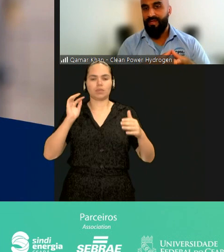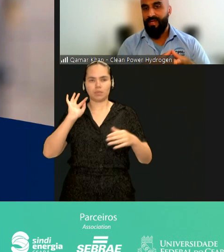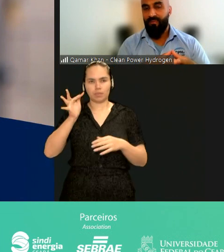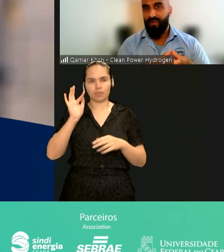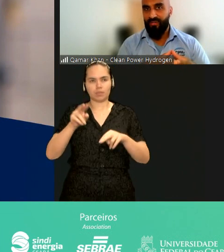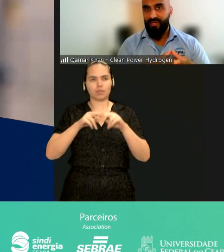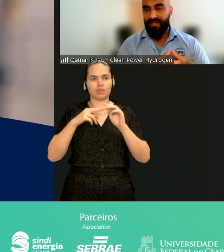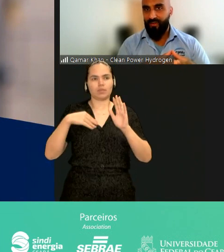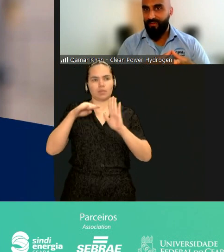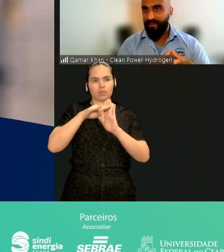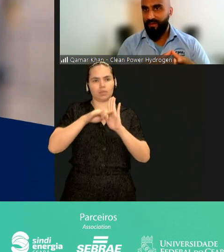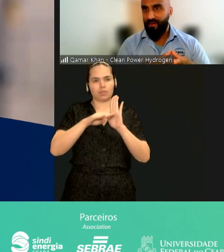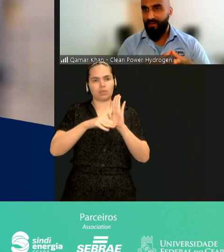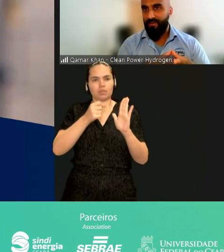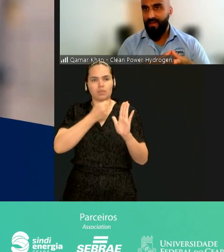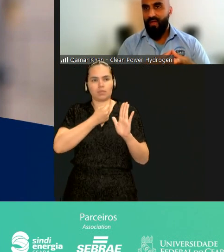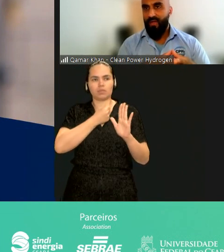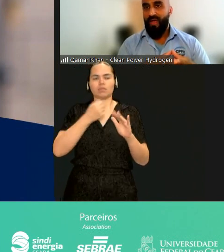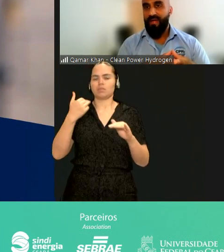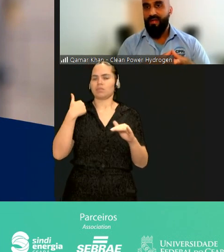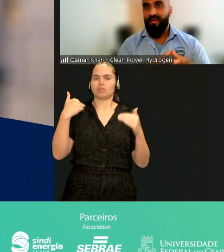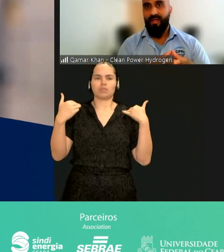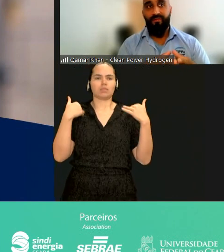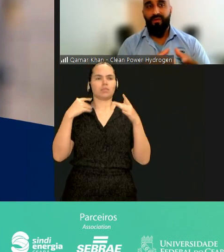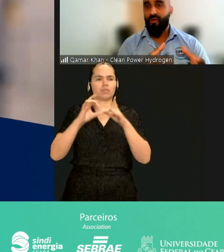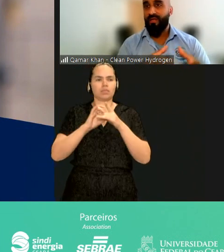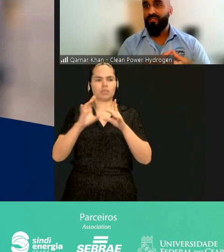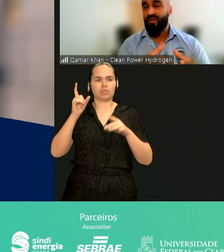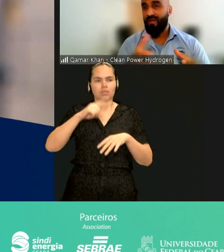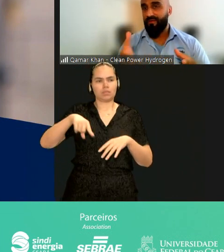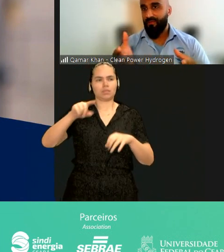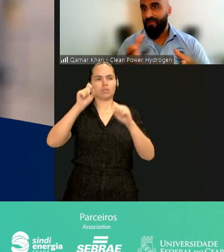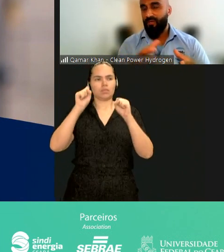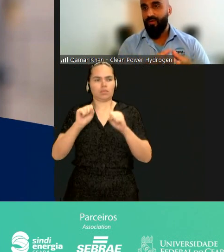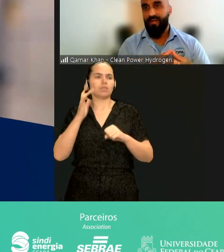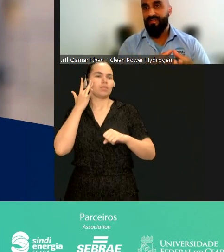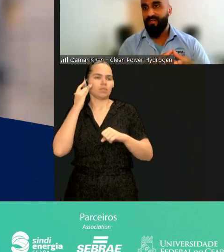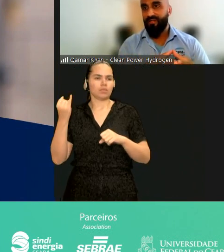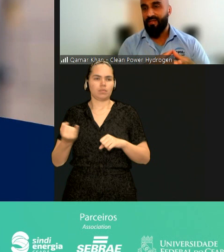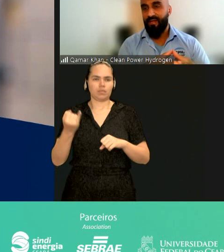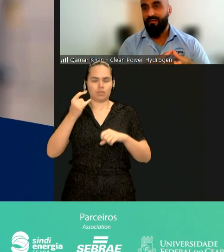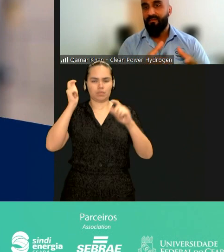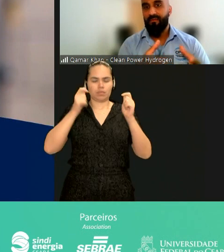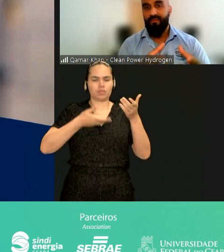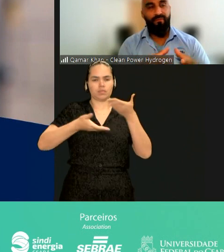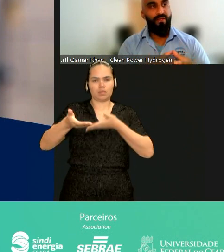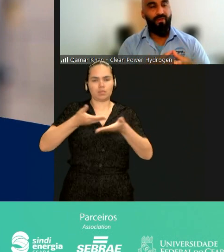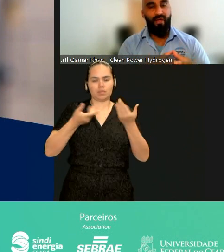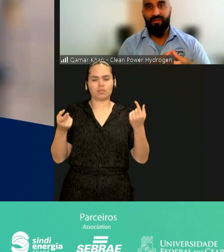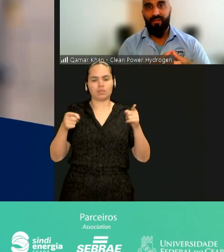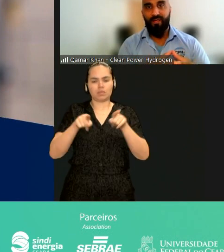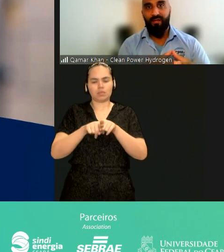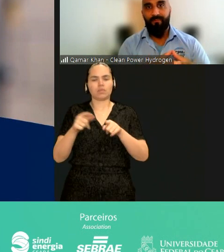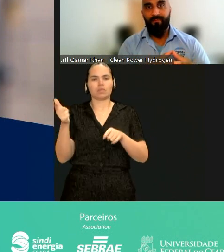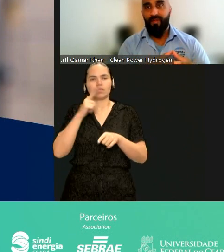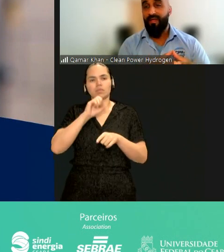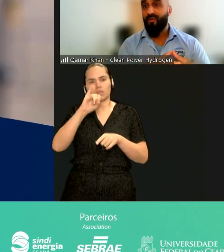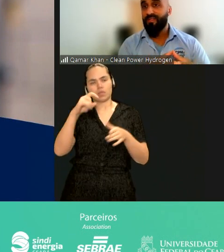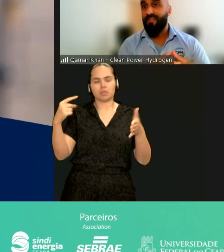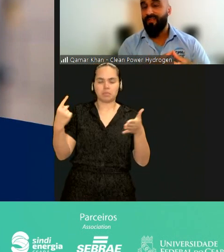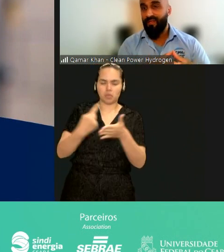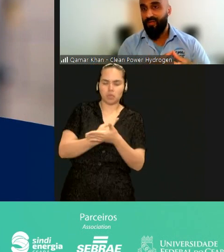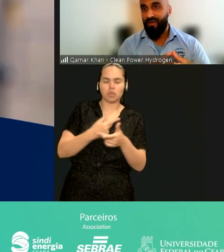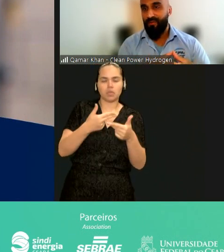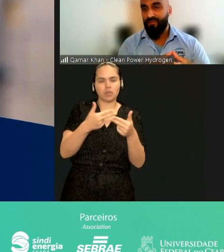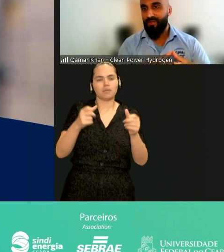if there's any projects that you're thinking of or any further questions you have. There's going to be a Q&A session at the end. Feel free to ask. And yeah, once